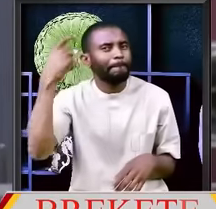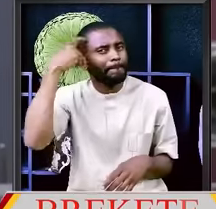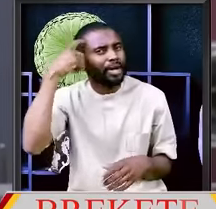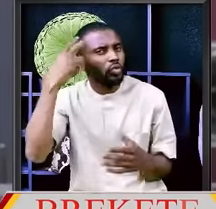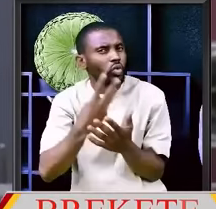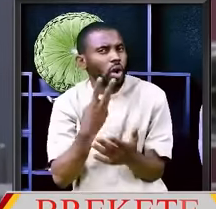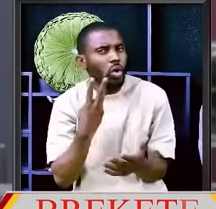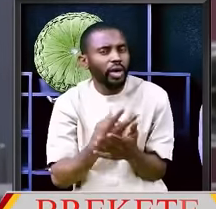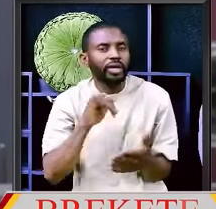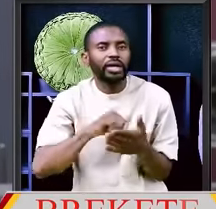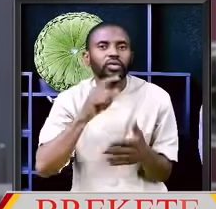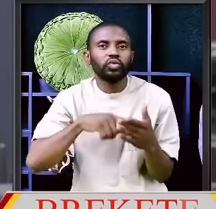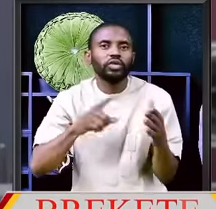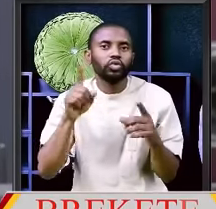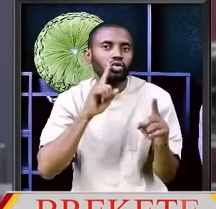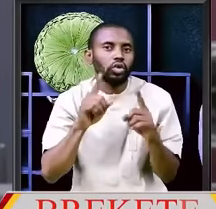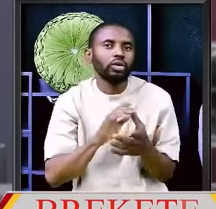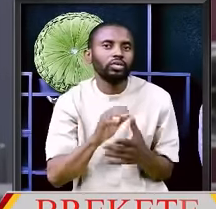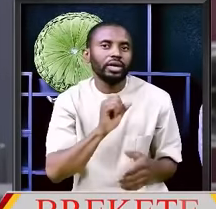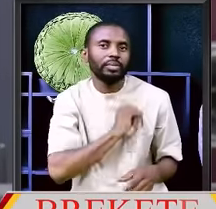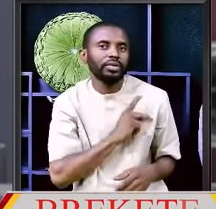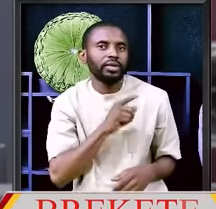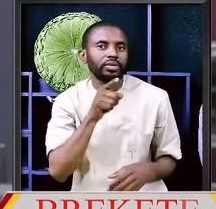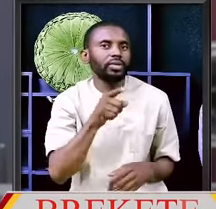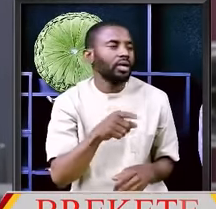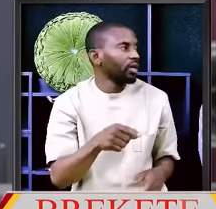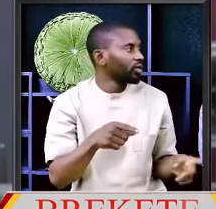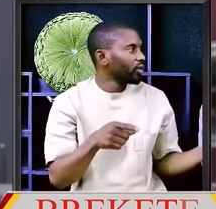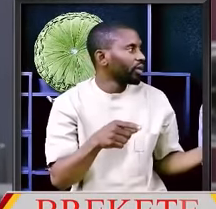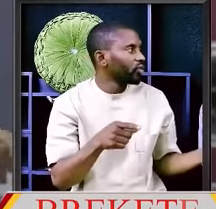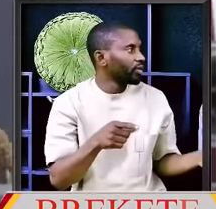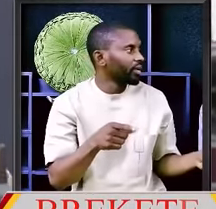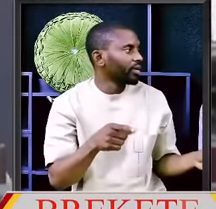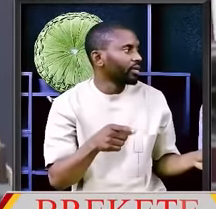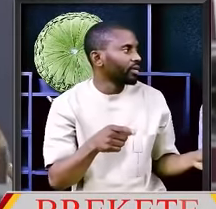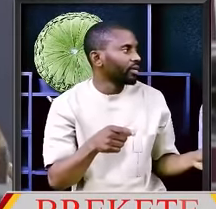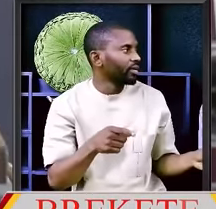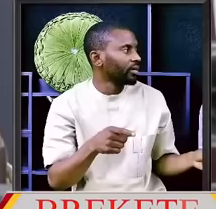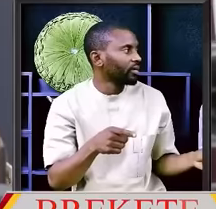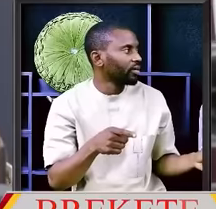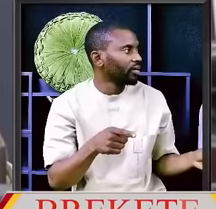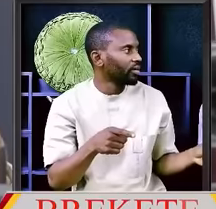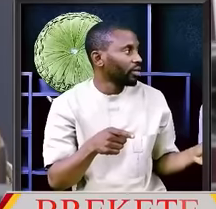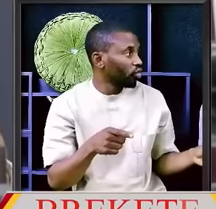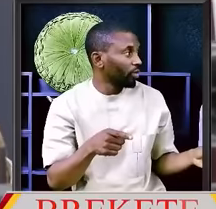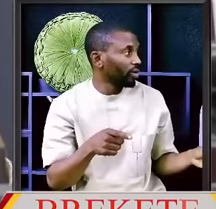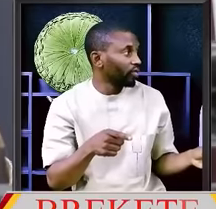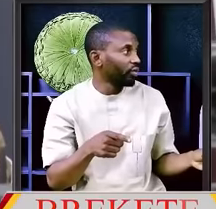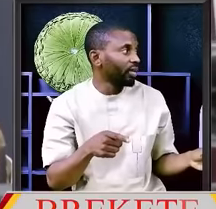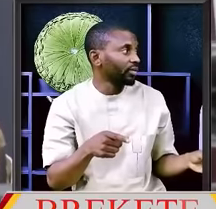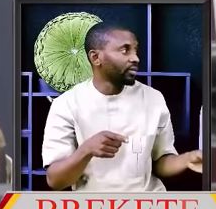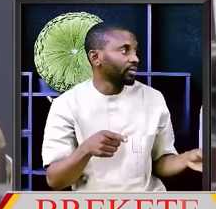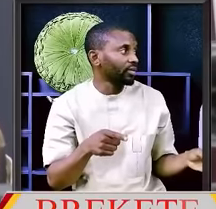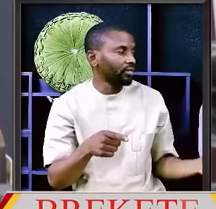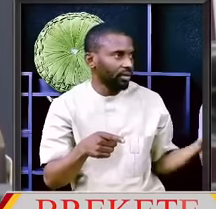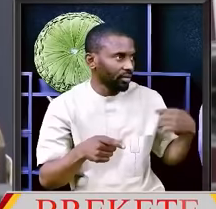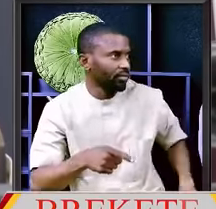And you talk so he appreciate you. So the main point is the autopsy and the DNA.